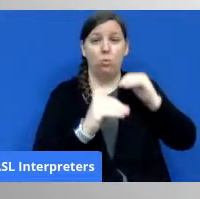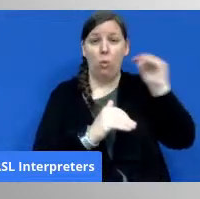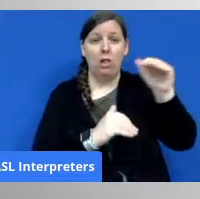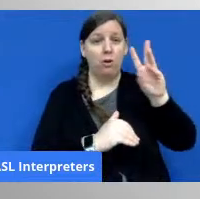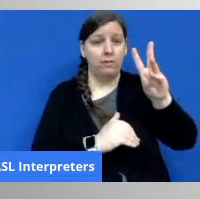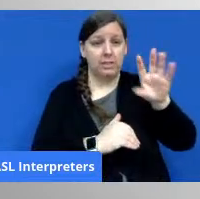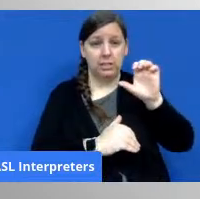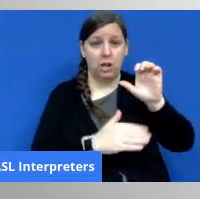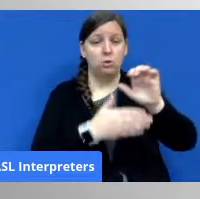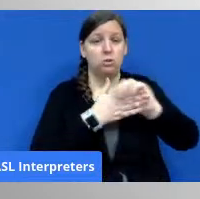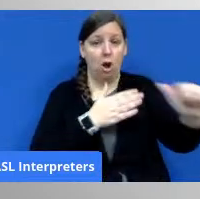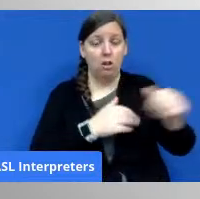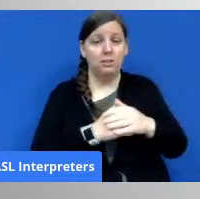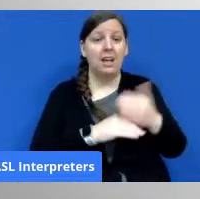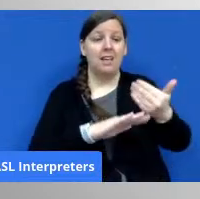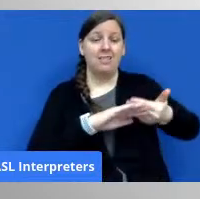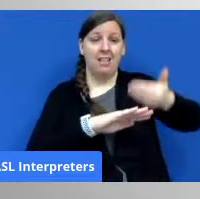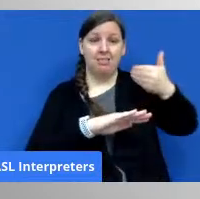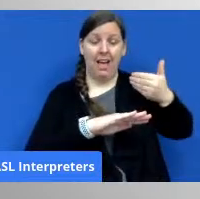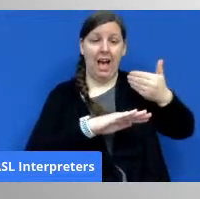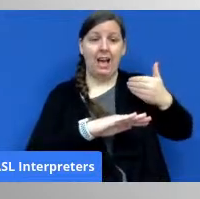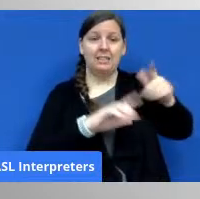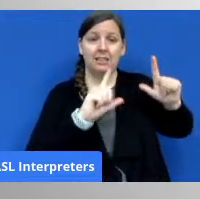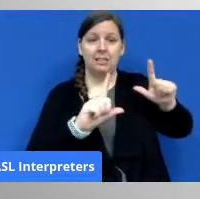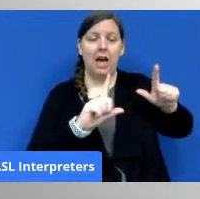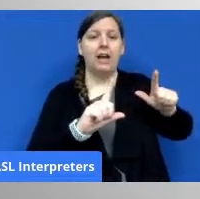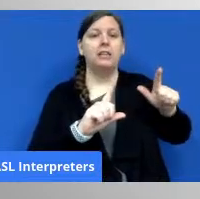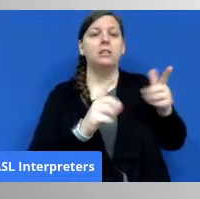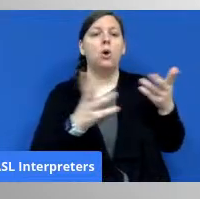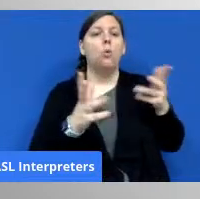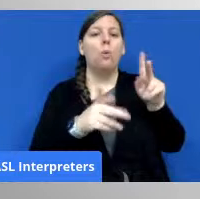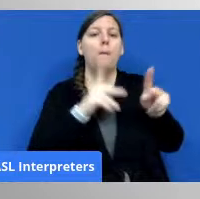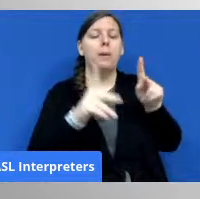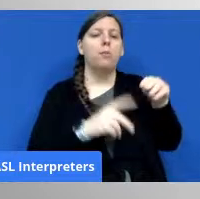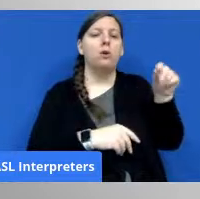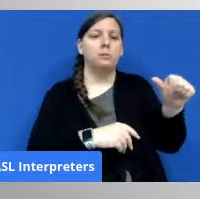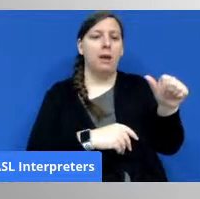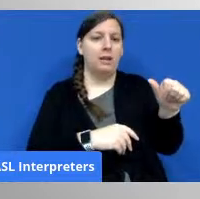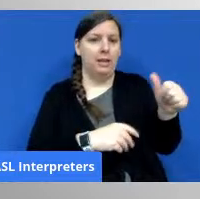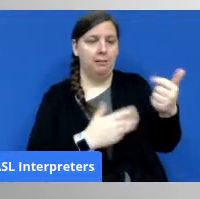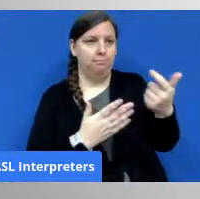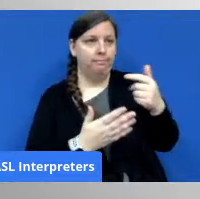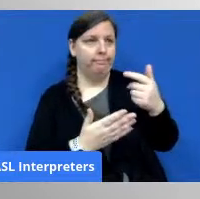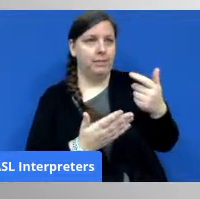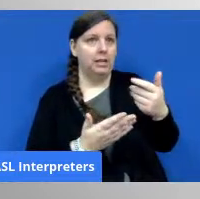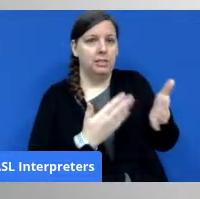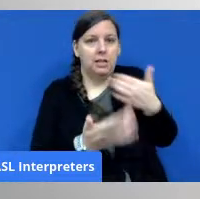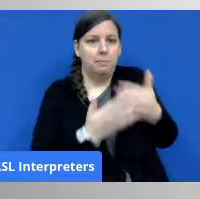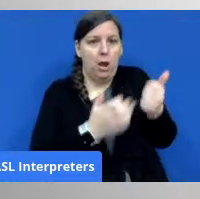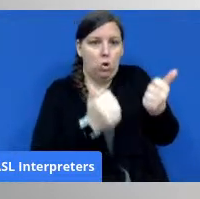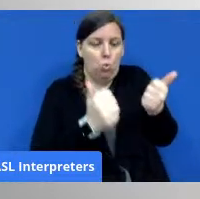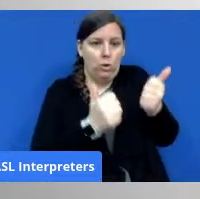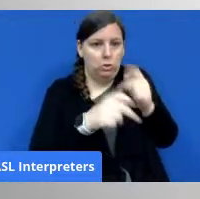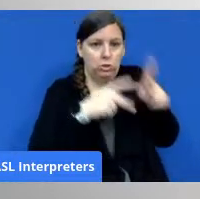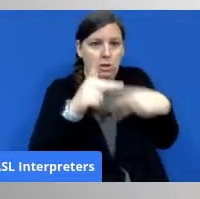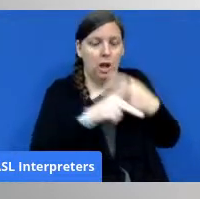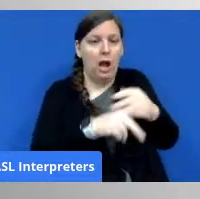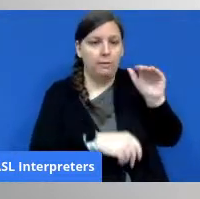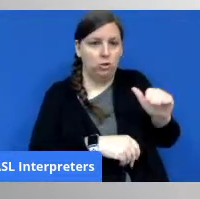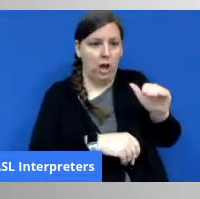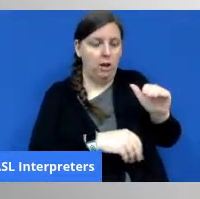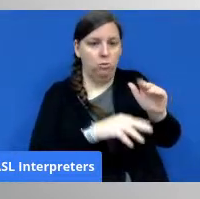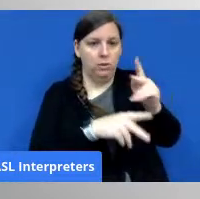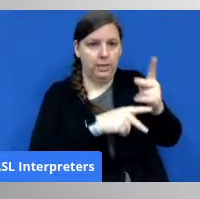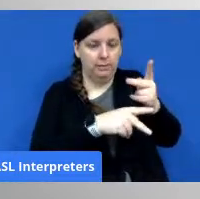on average what families are spending regardless of child care source. Okay, so that might be what they're paying in an informal arrangement. It could